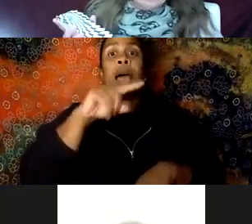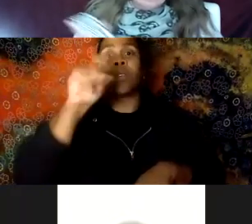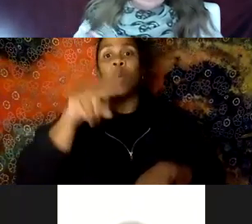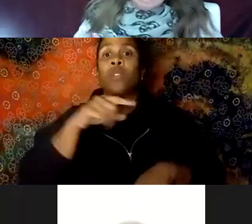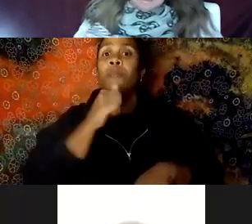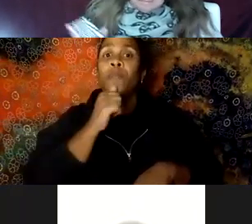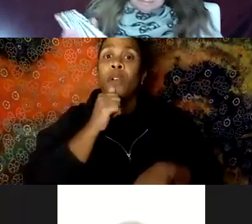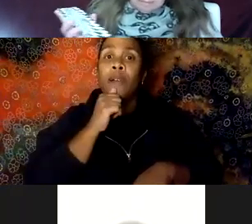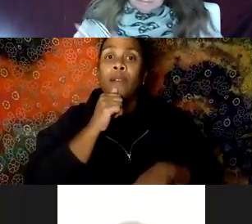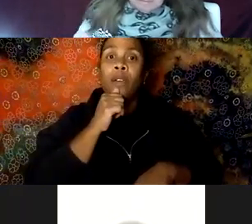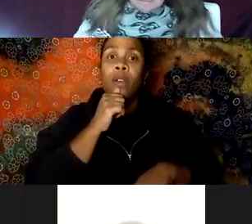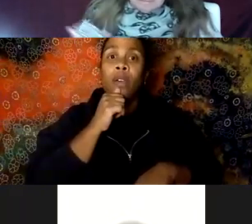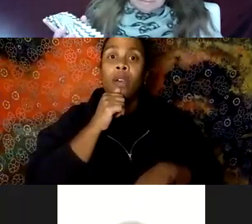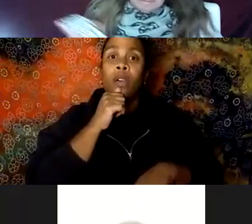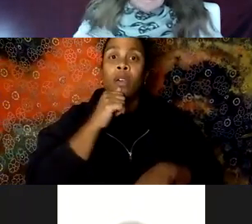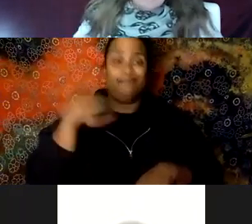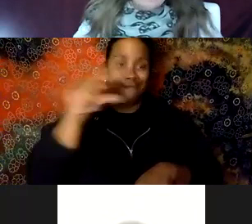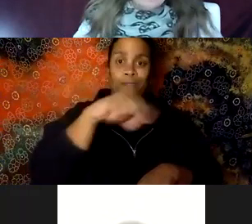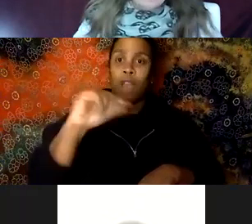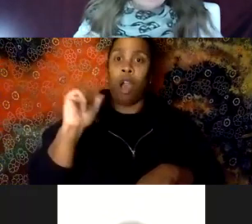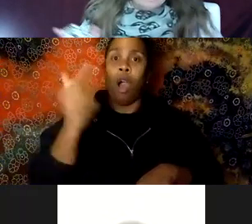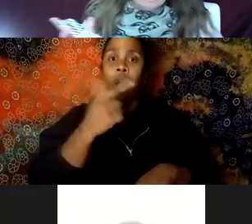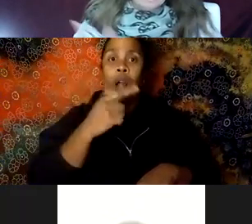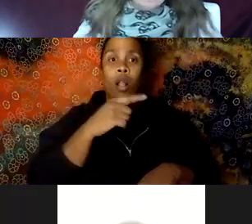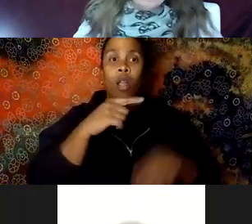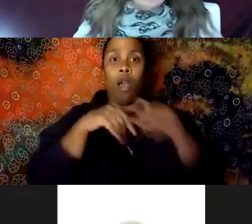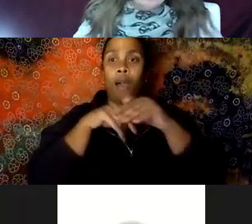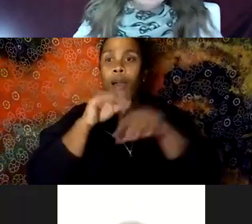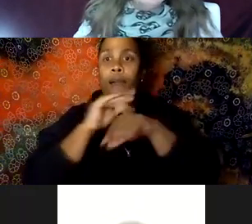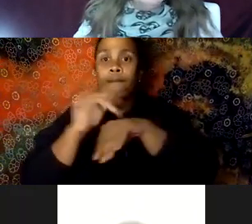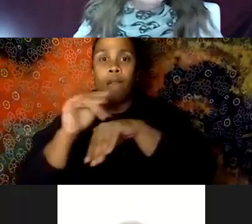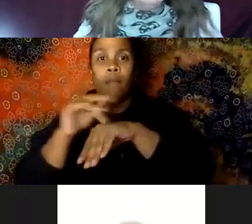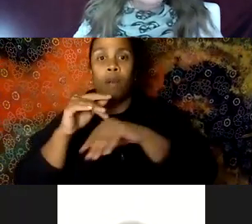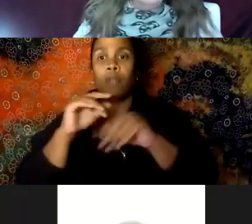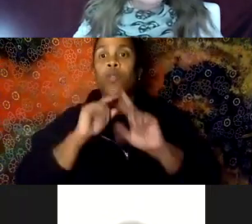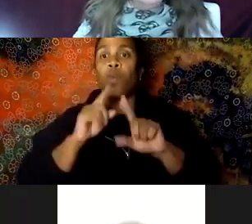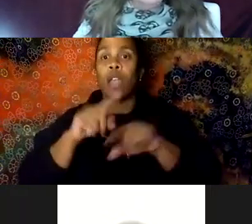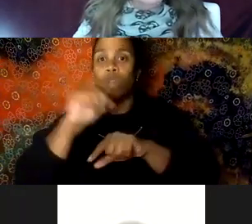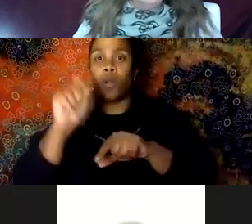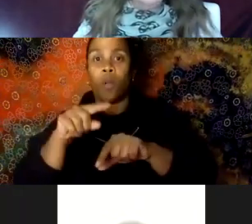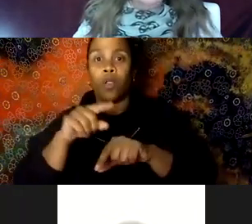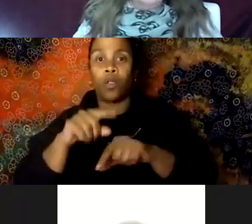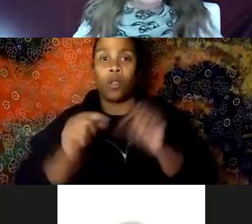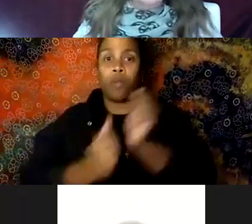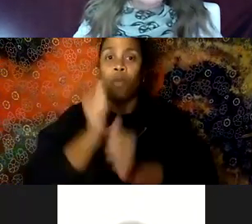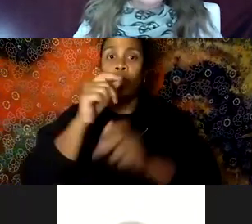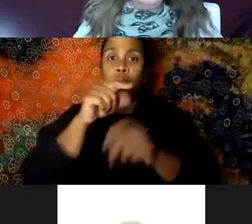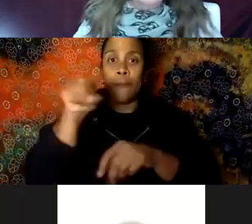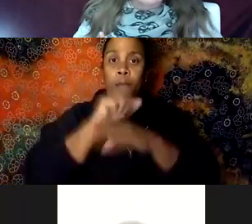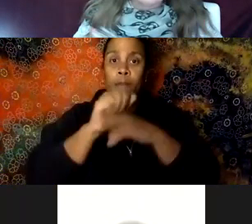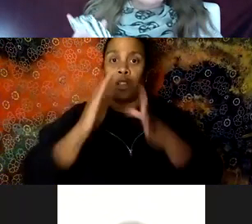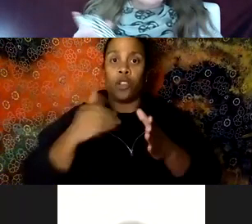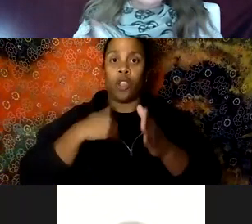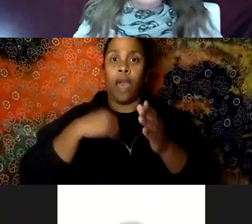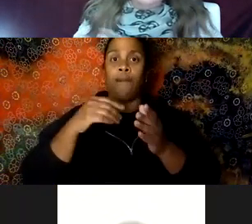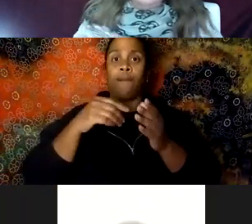of these practitioners are available to do sessions privately. So please know that is available. And most of us have specials listed, and I'll put that in the chat again